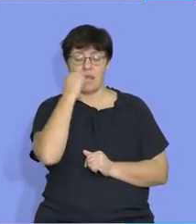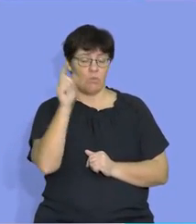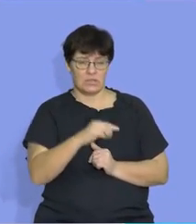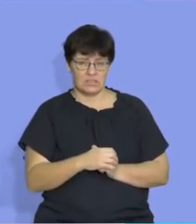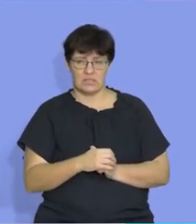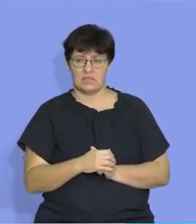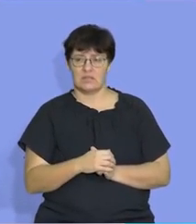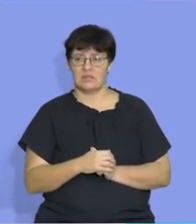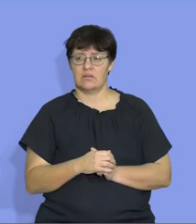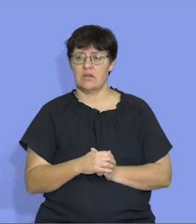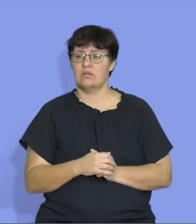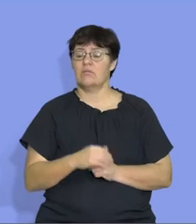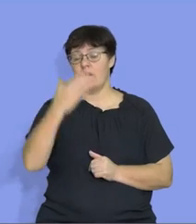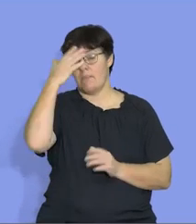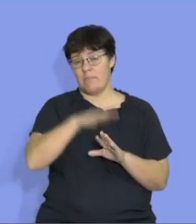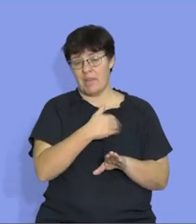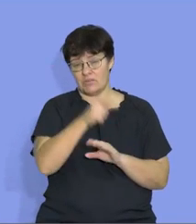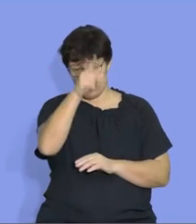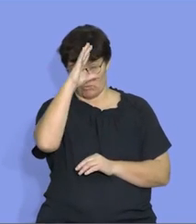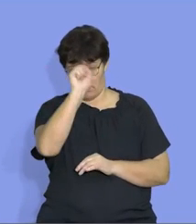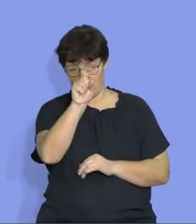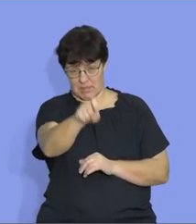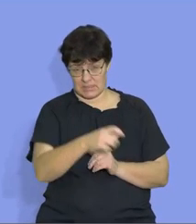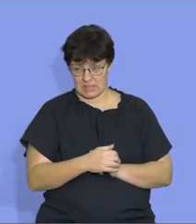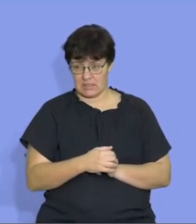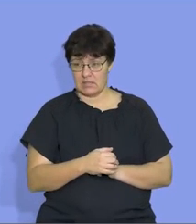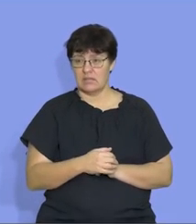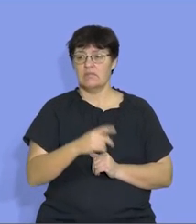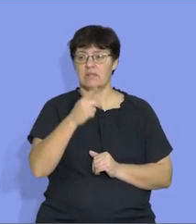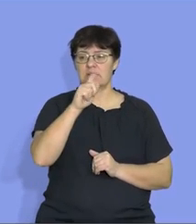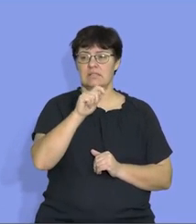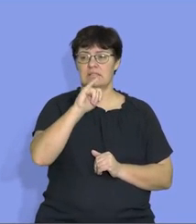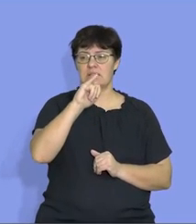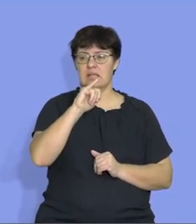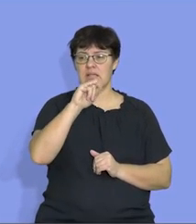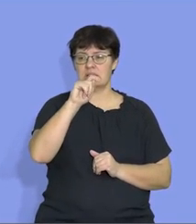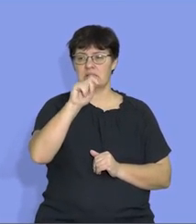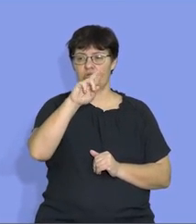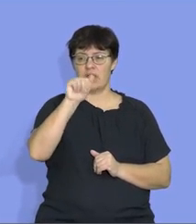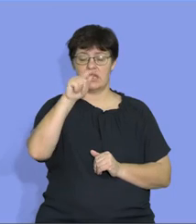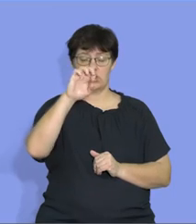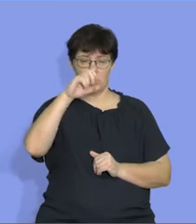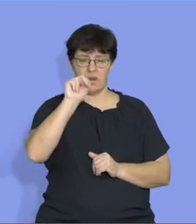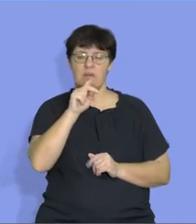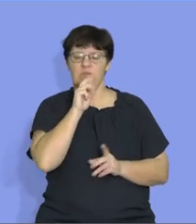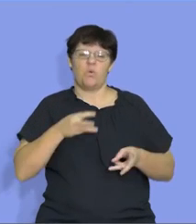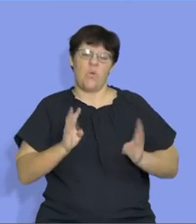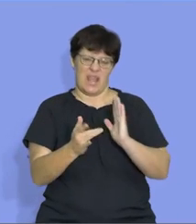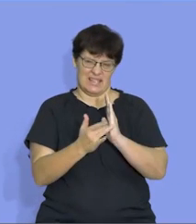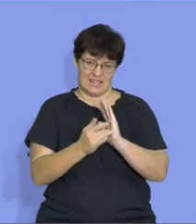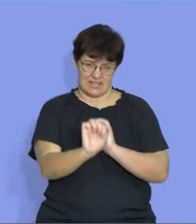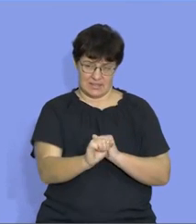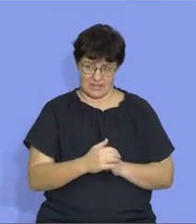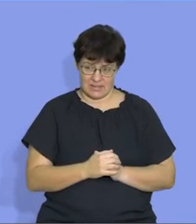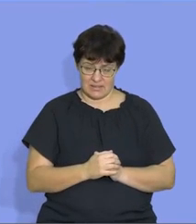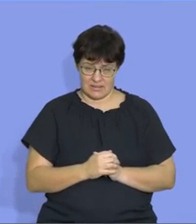is a question based on remembering. So this is about a titration, which is a technique, right? Okay, and then